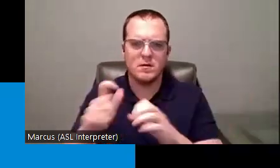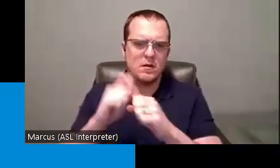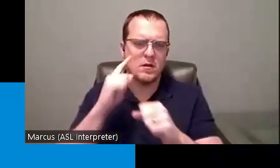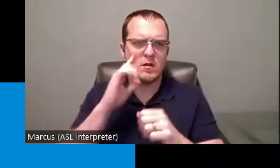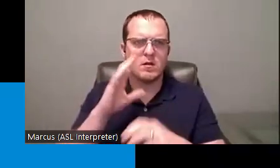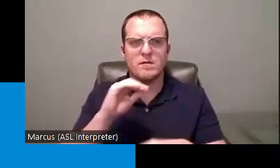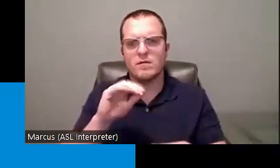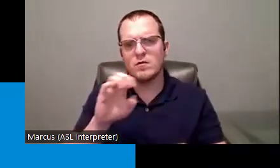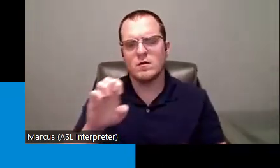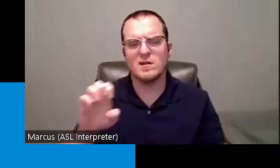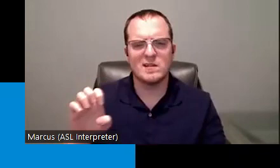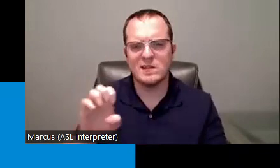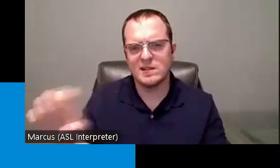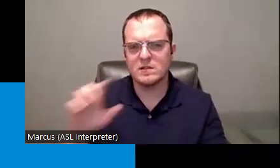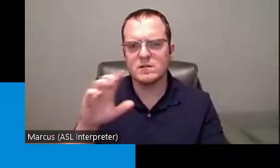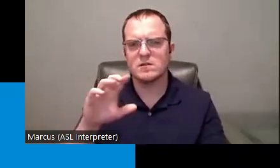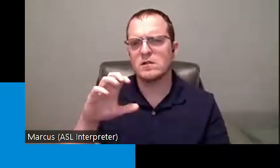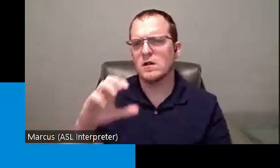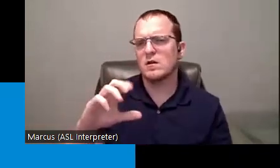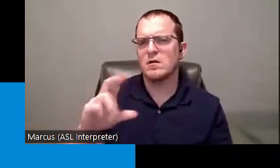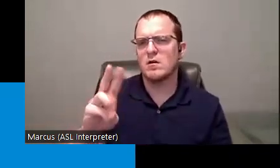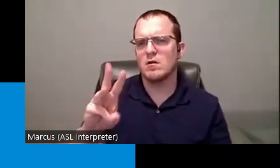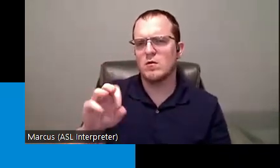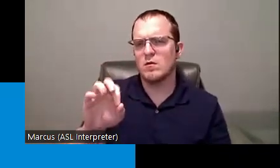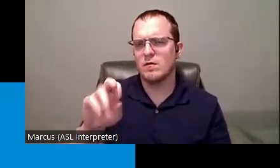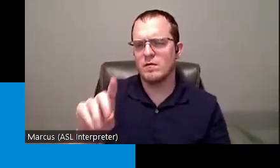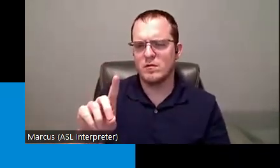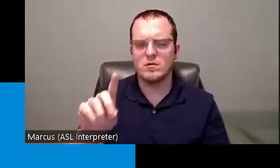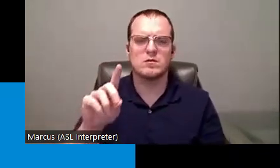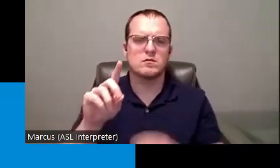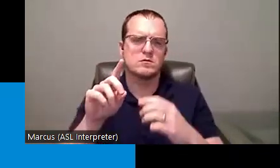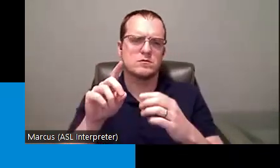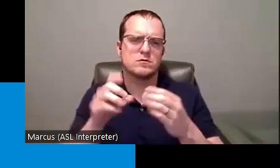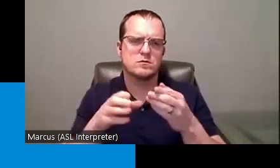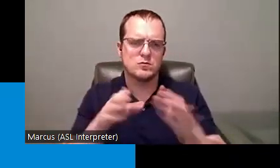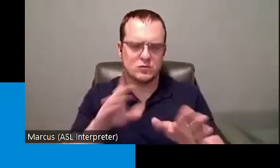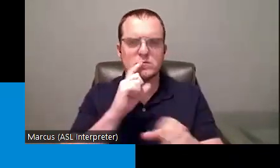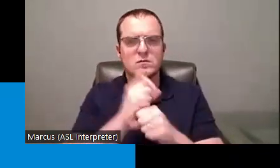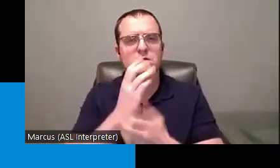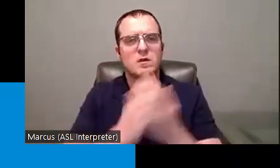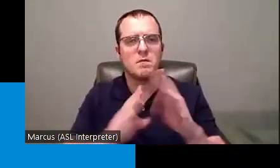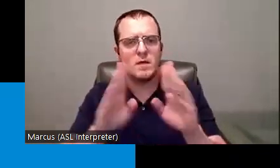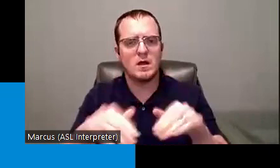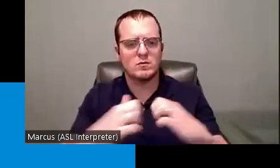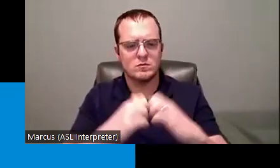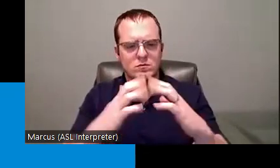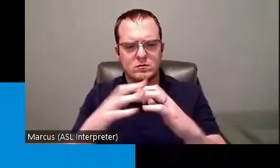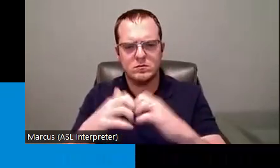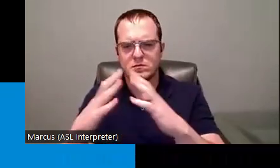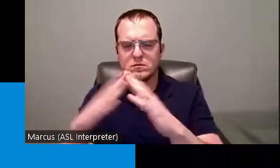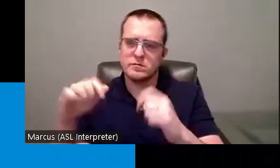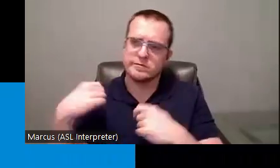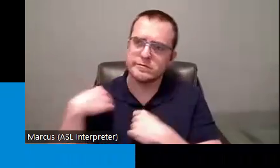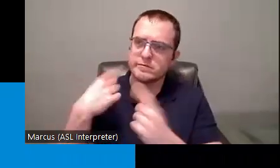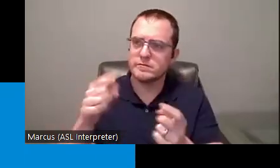Crawford Street. There's been some housing rehabilitation, but for the most part, over 10